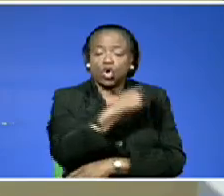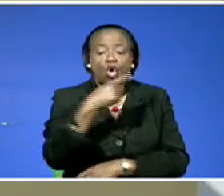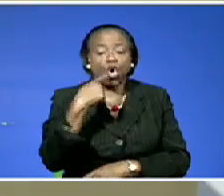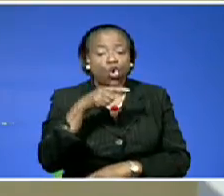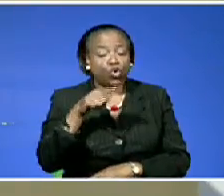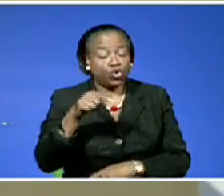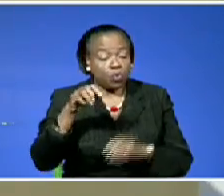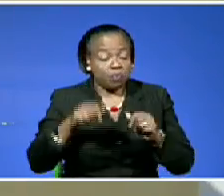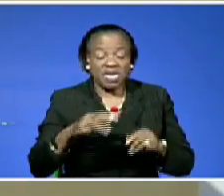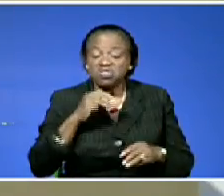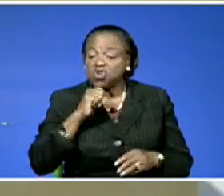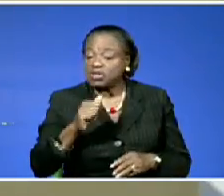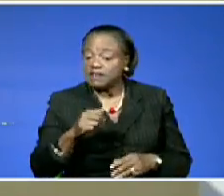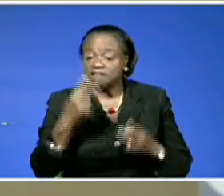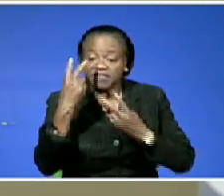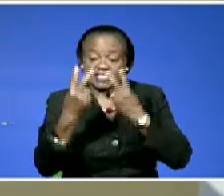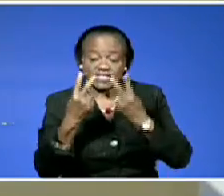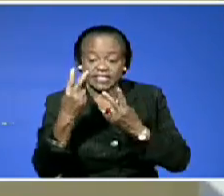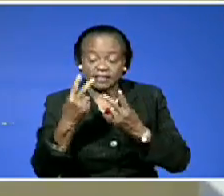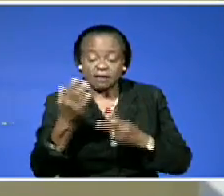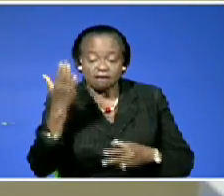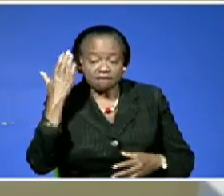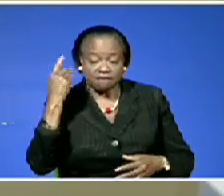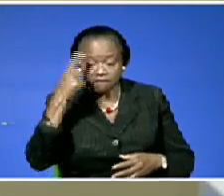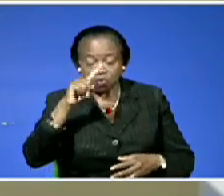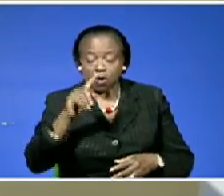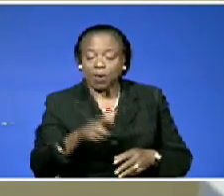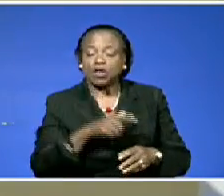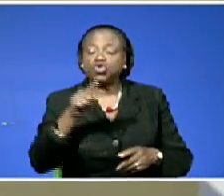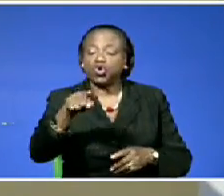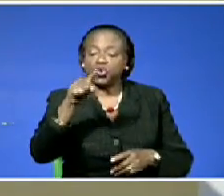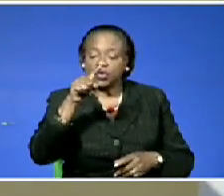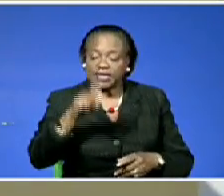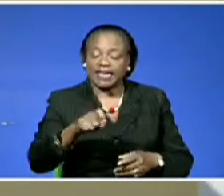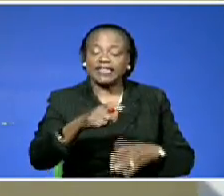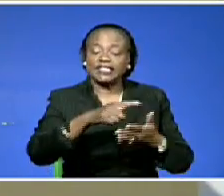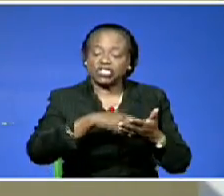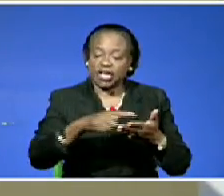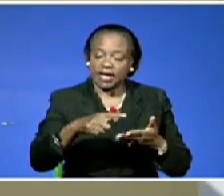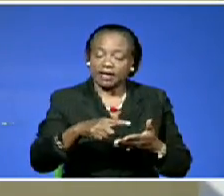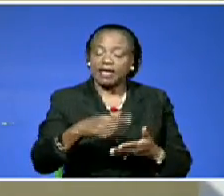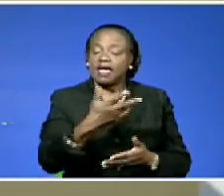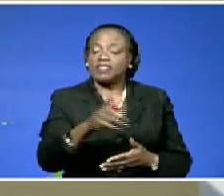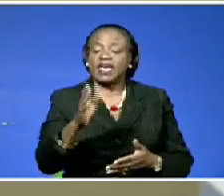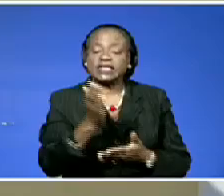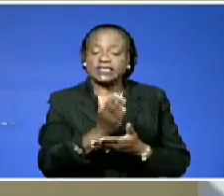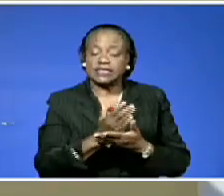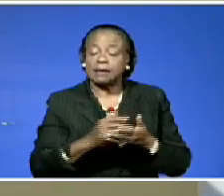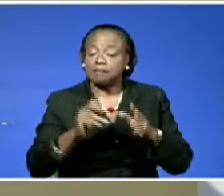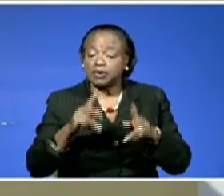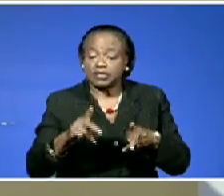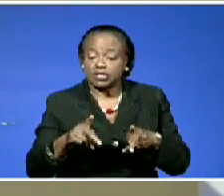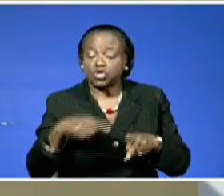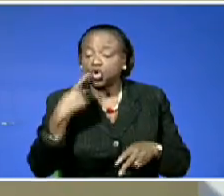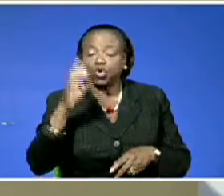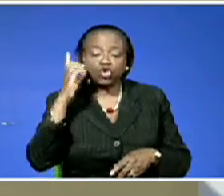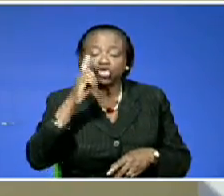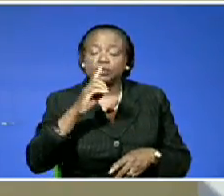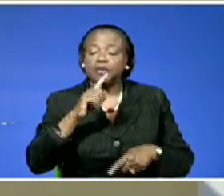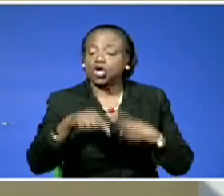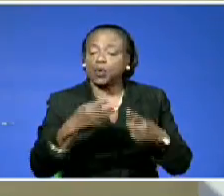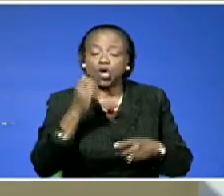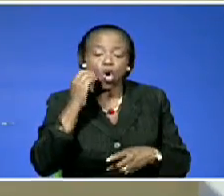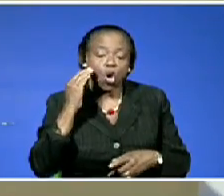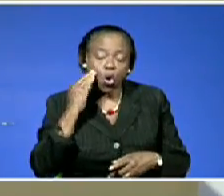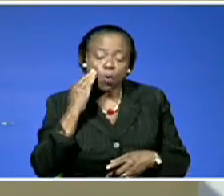not even have visited for a while, that you need to come and check that there are certain persons in the facility who are discharged, and we actually